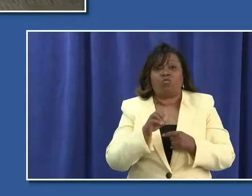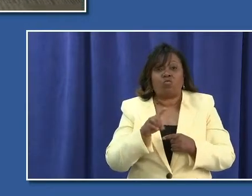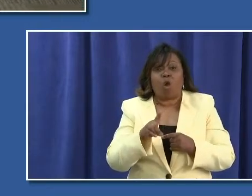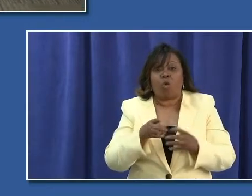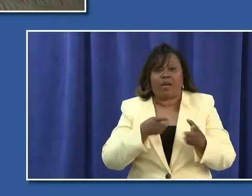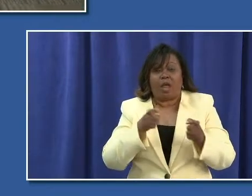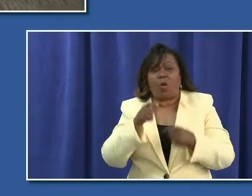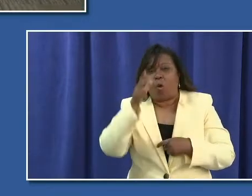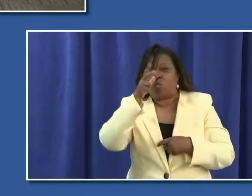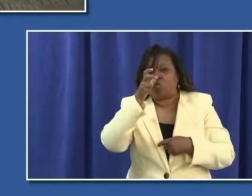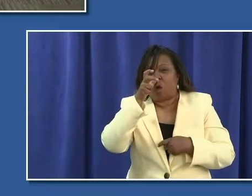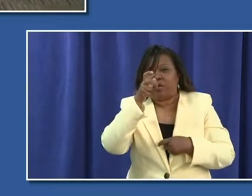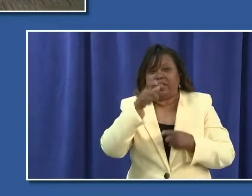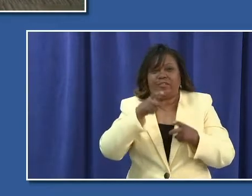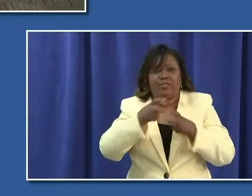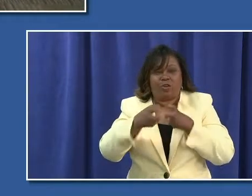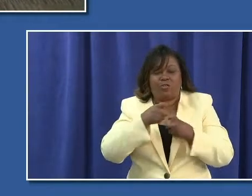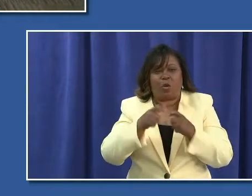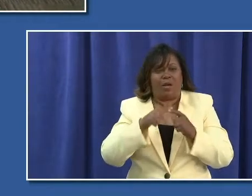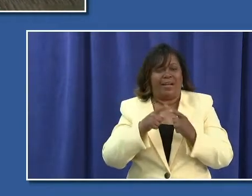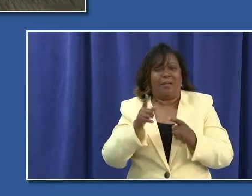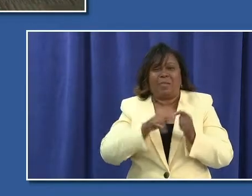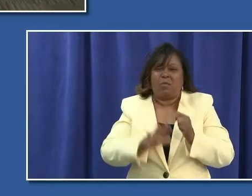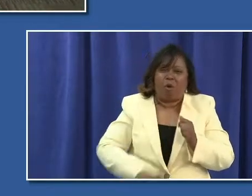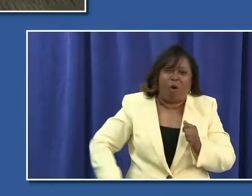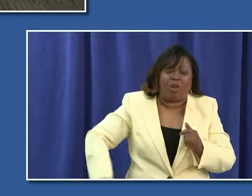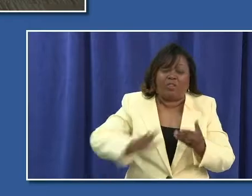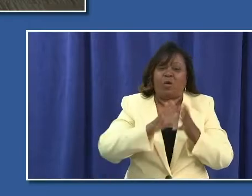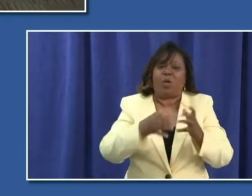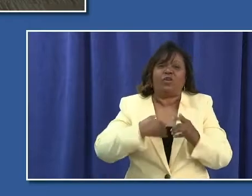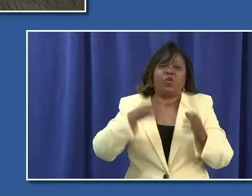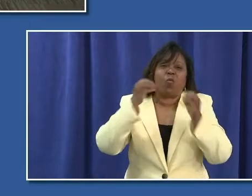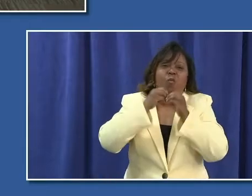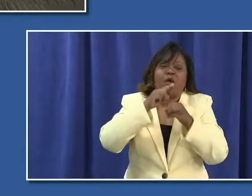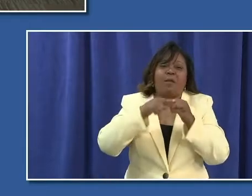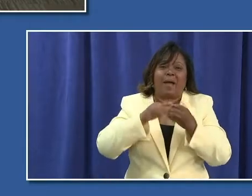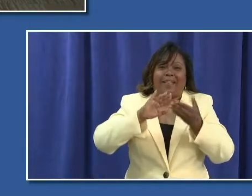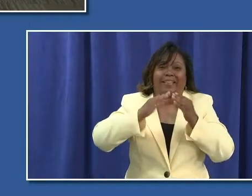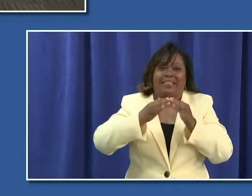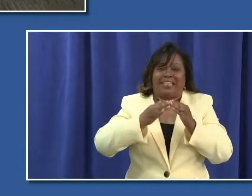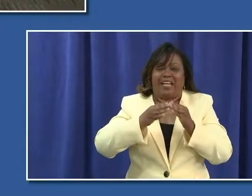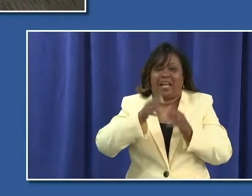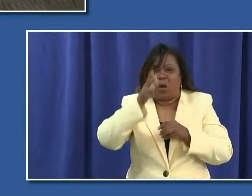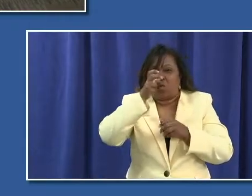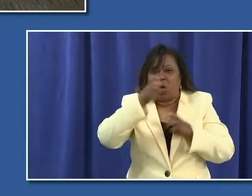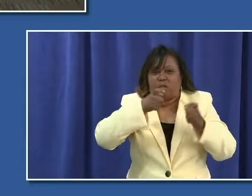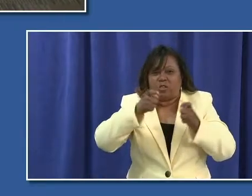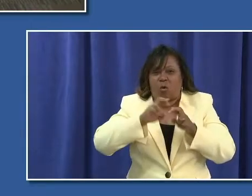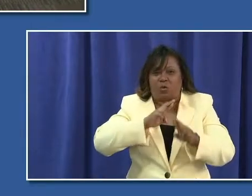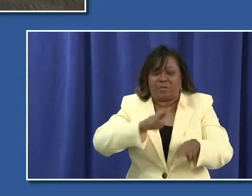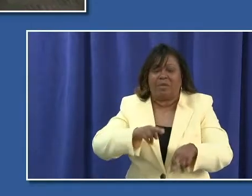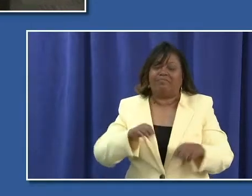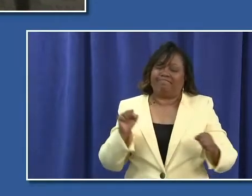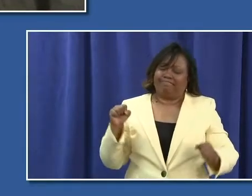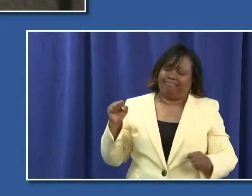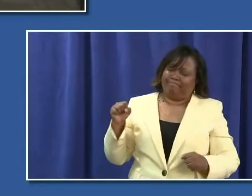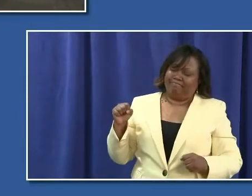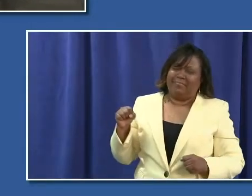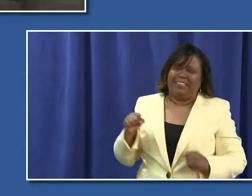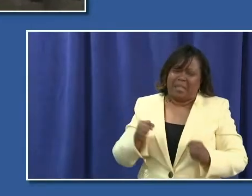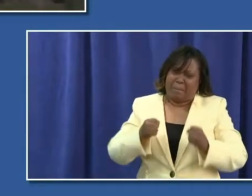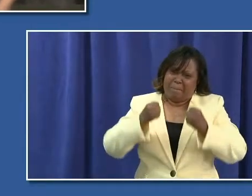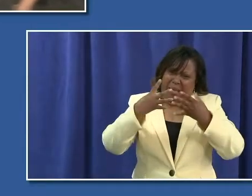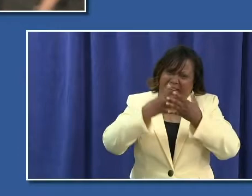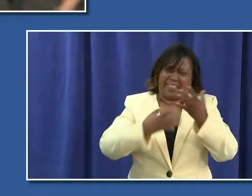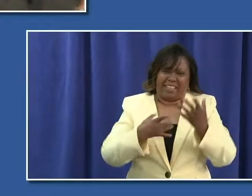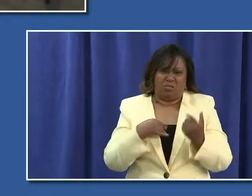control, I think is our next question. Residents across the city want to know more about the city's rodent control response. Sure. Well, there's a number